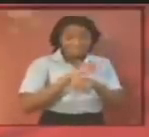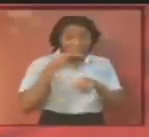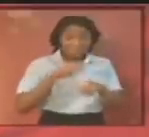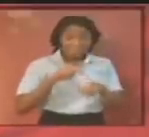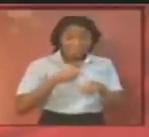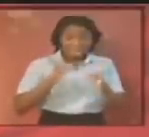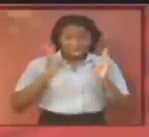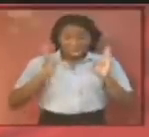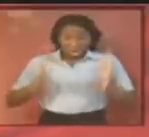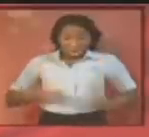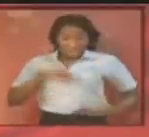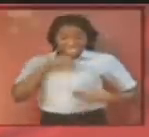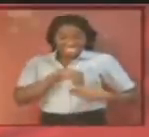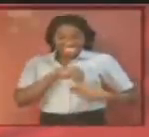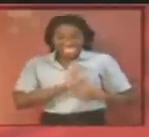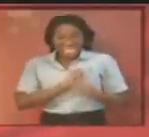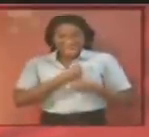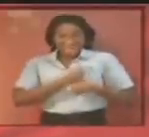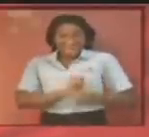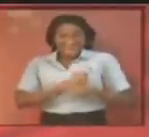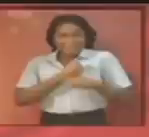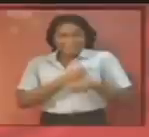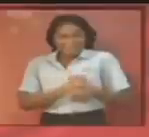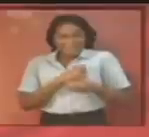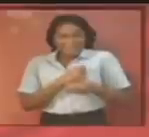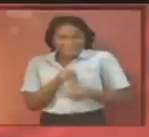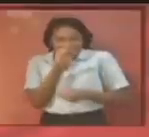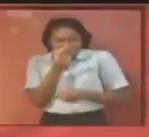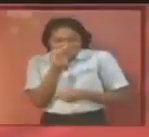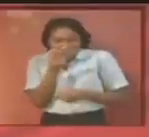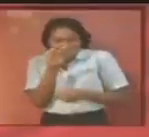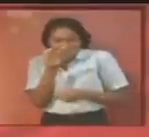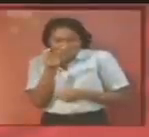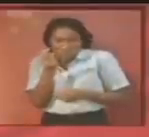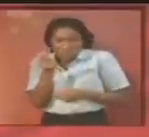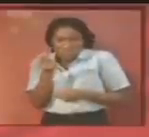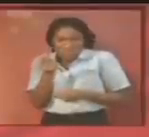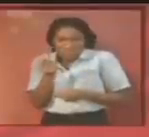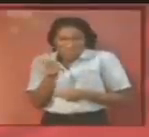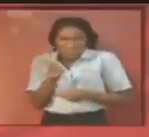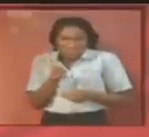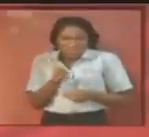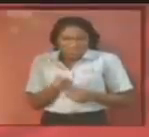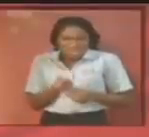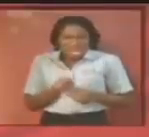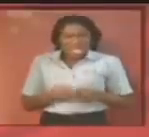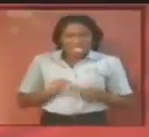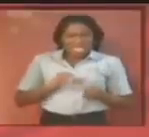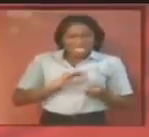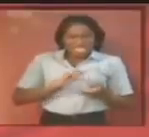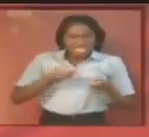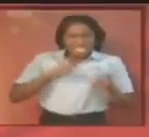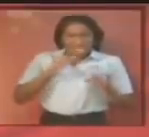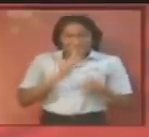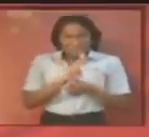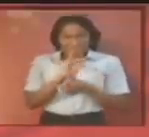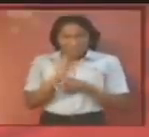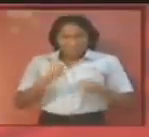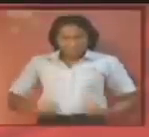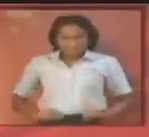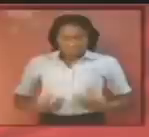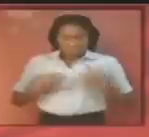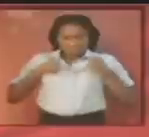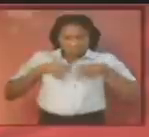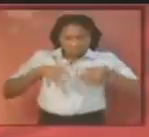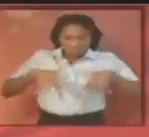within their body producing millions and millions of new copies of the virus that can then go on to infect others. Now, during that